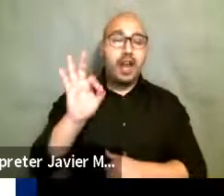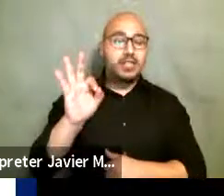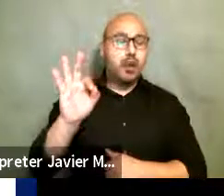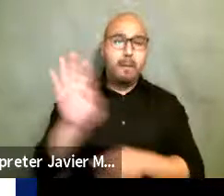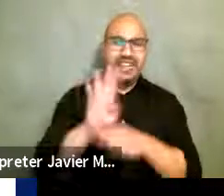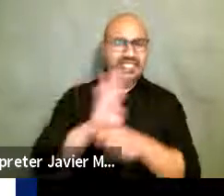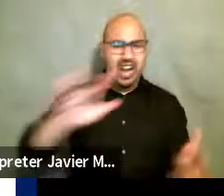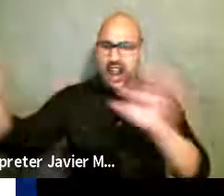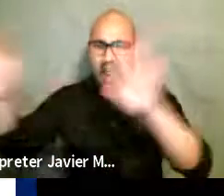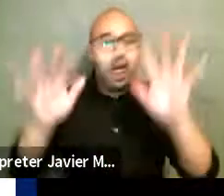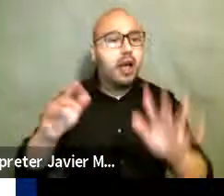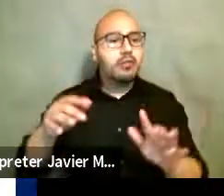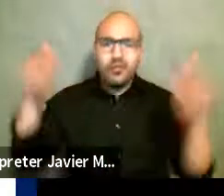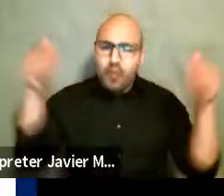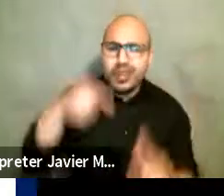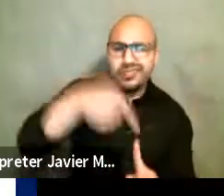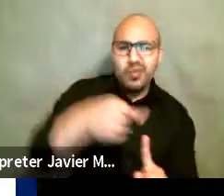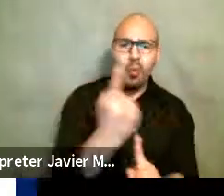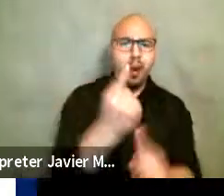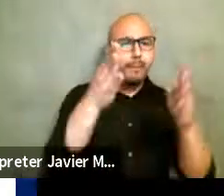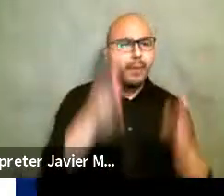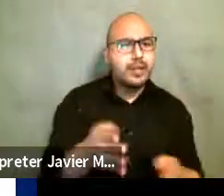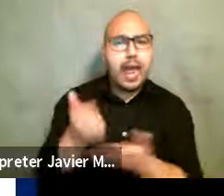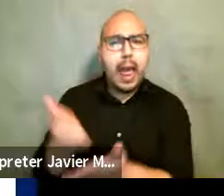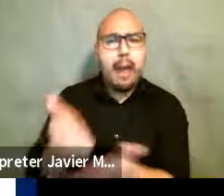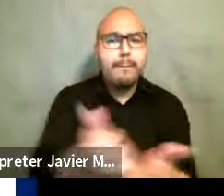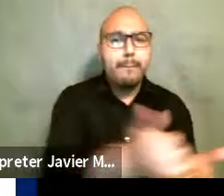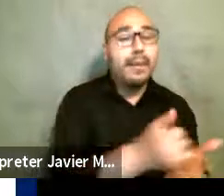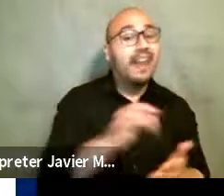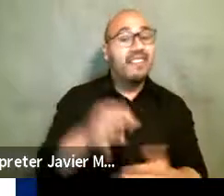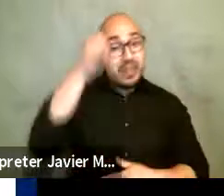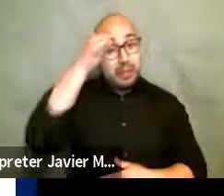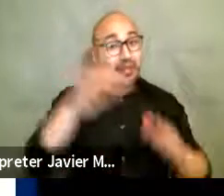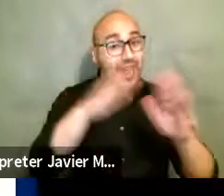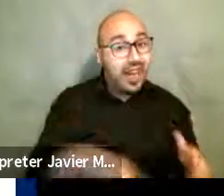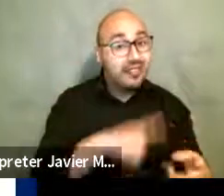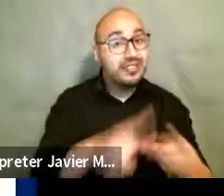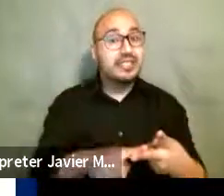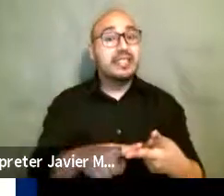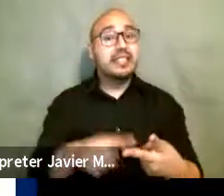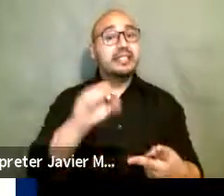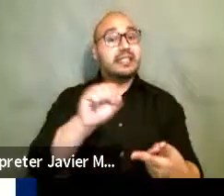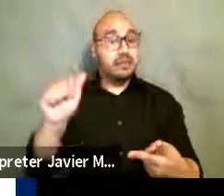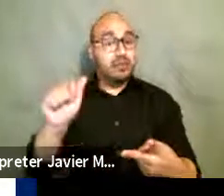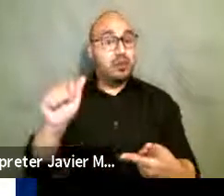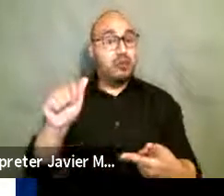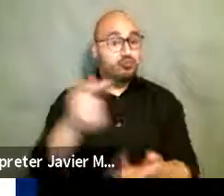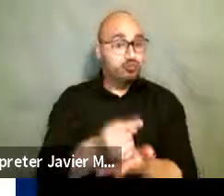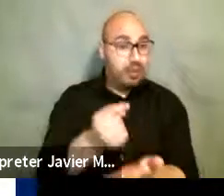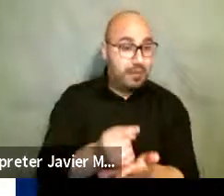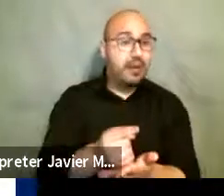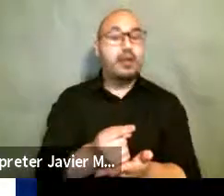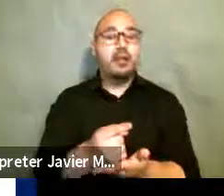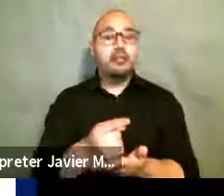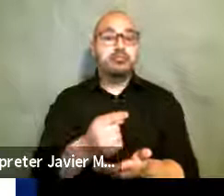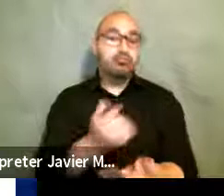can help them access the services they need, whether it be permanent housing, substance abuse treatment, or something as simple as